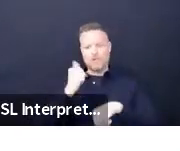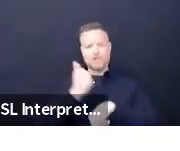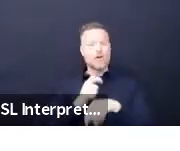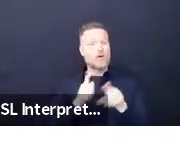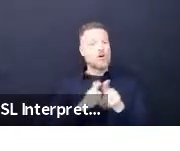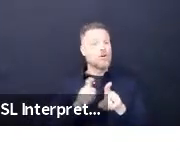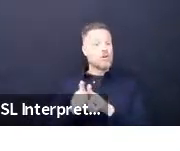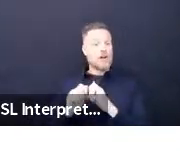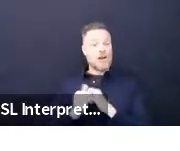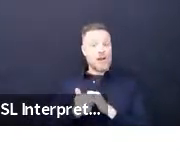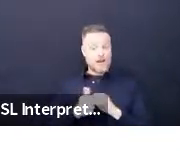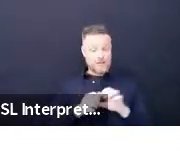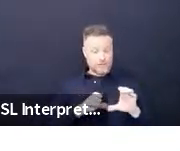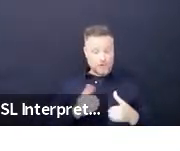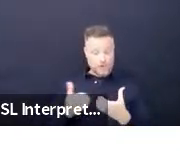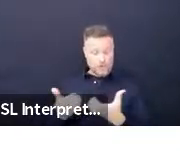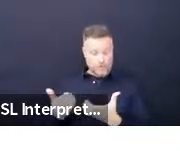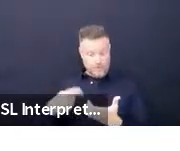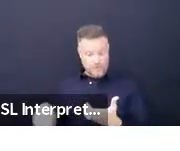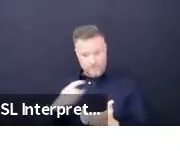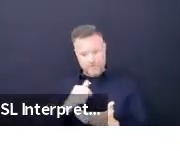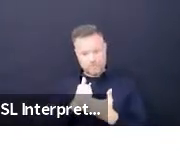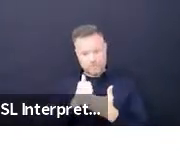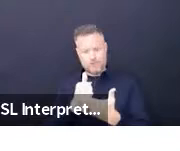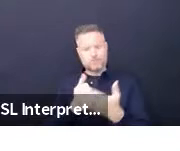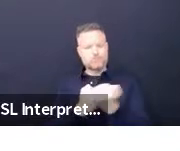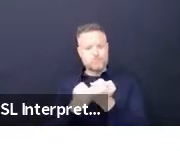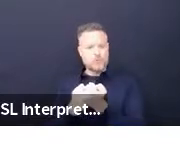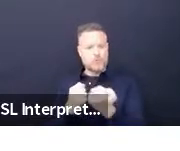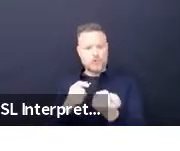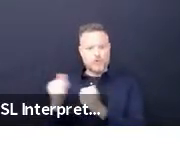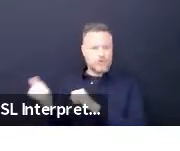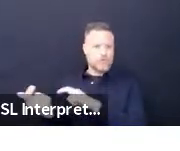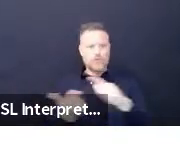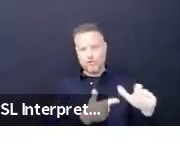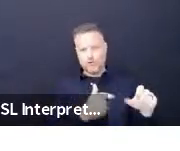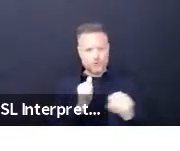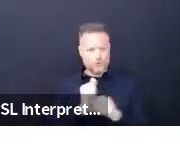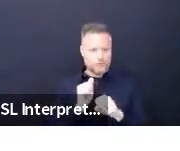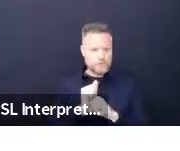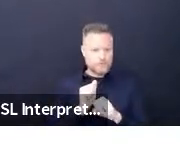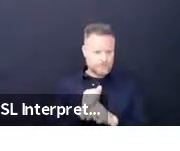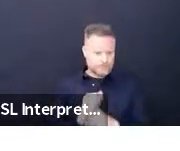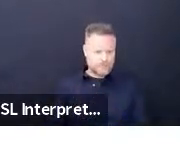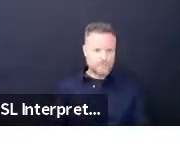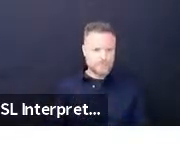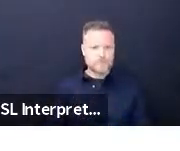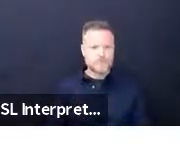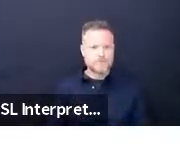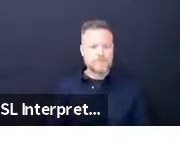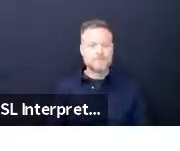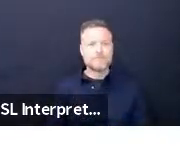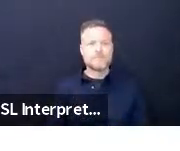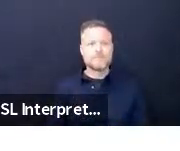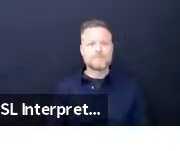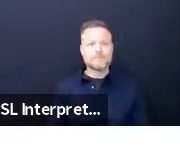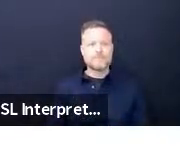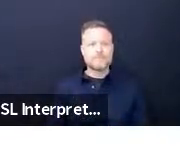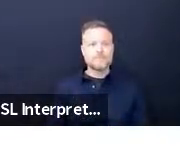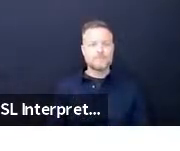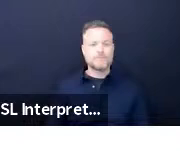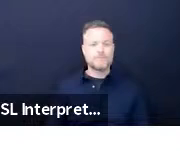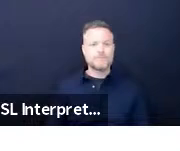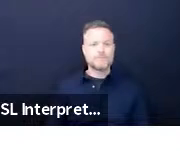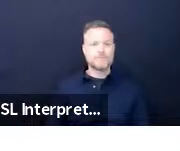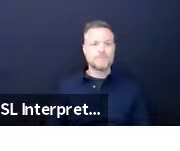COVID support and amplify all of this work? So just a reminder again, what you heard was